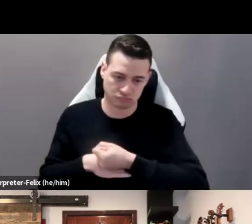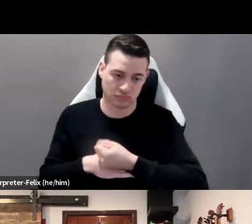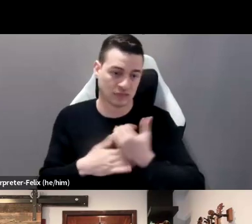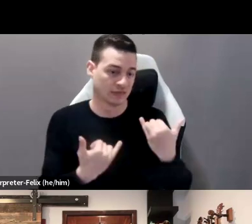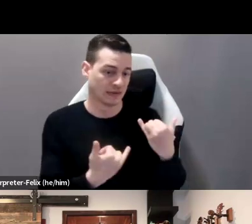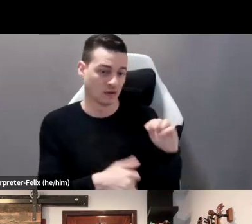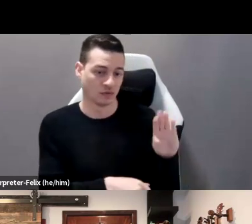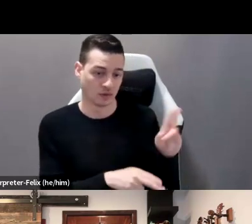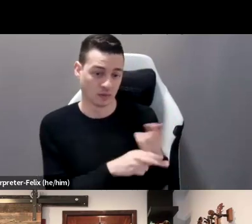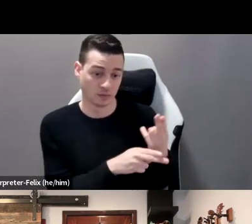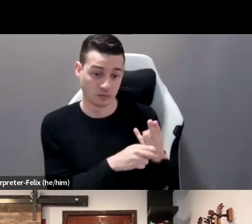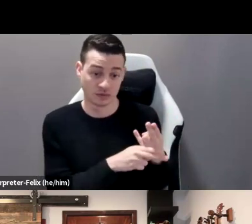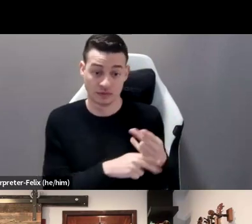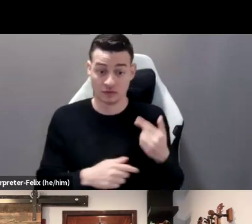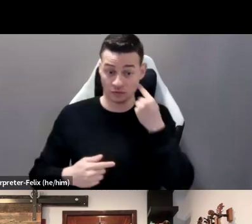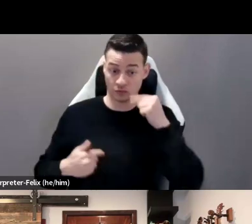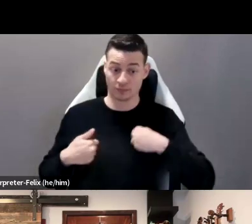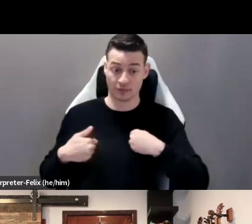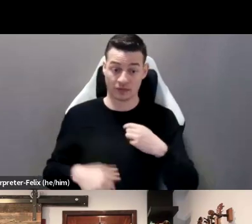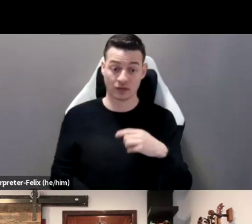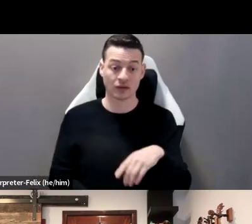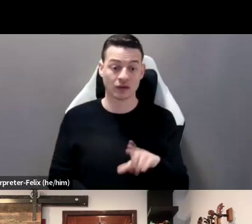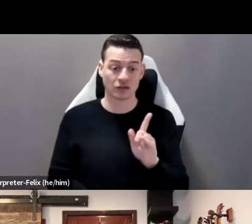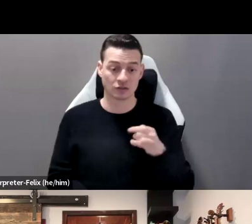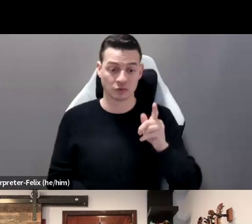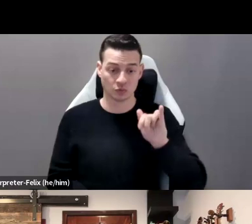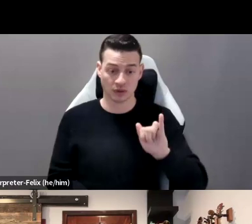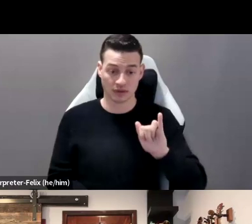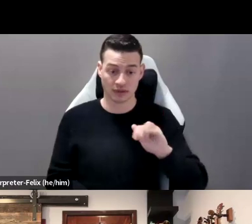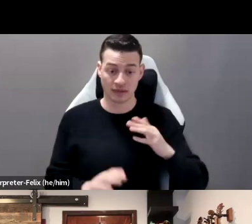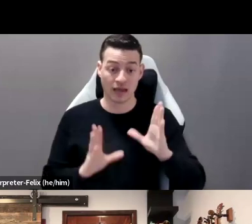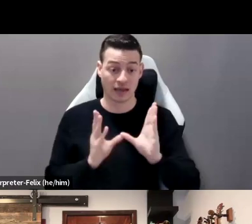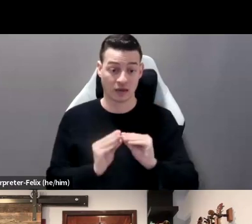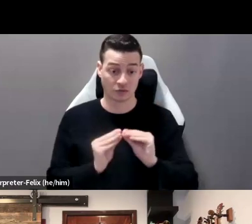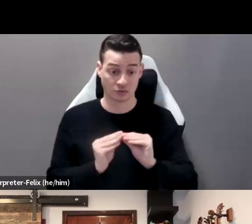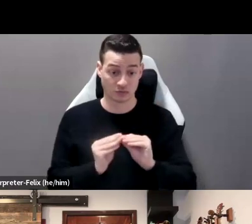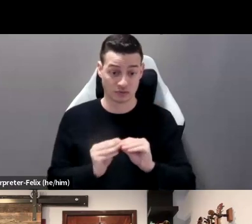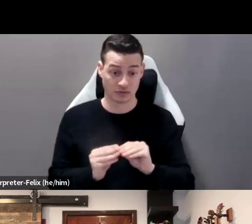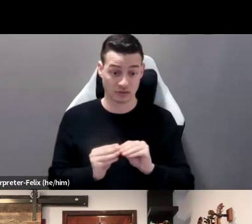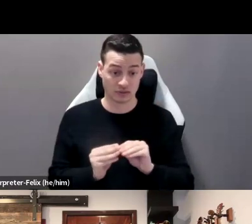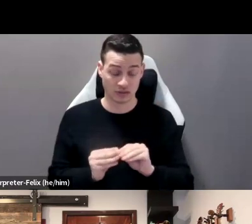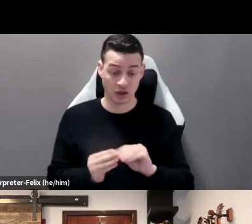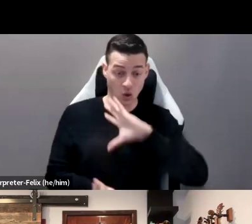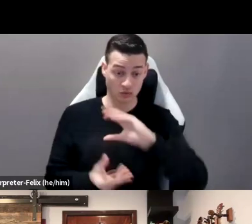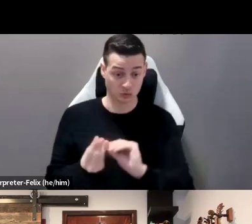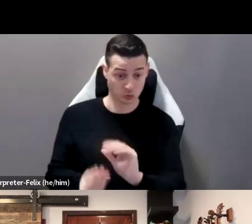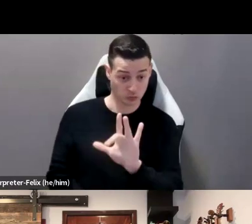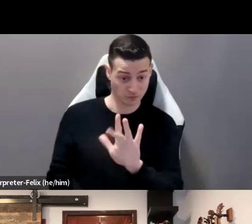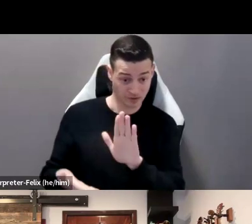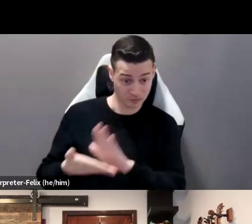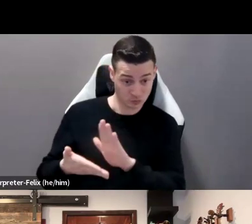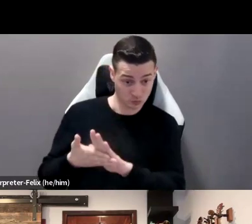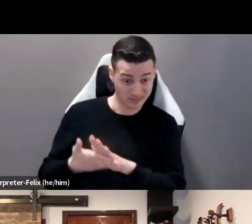aware of 9 of the 25 CUNYs that have an LGBTQ plus center that has some kind of